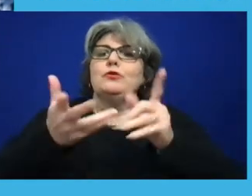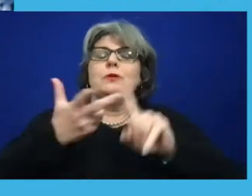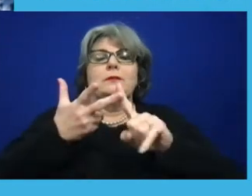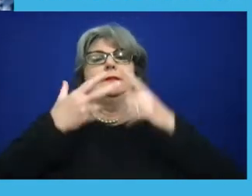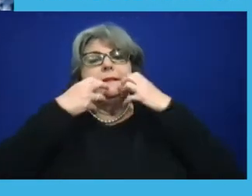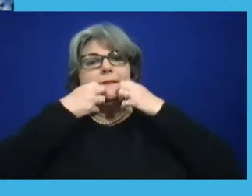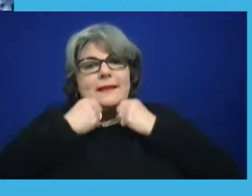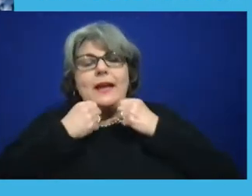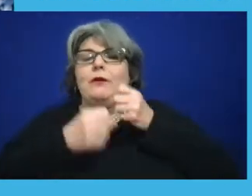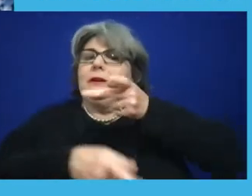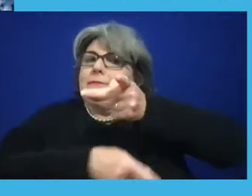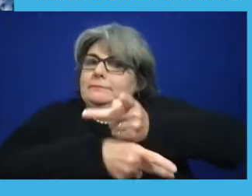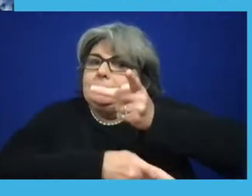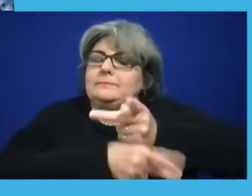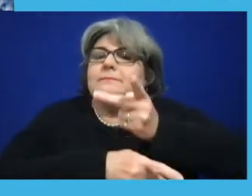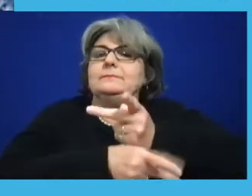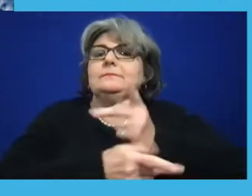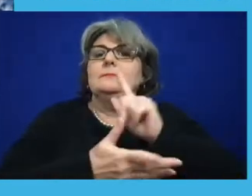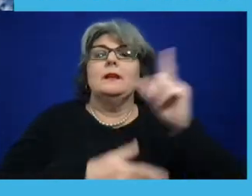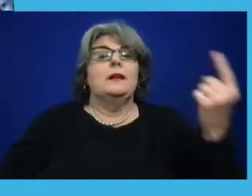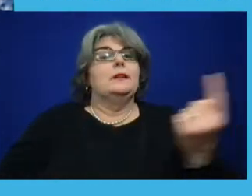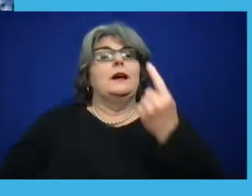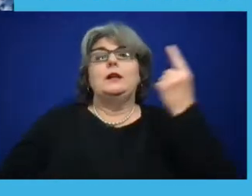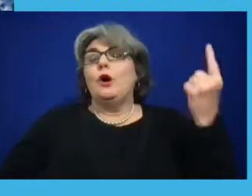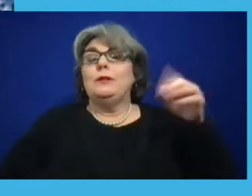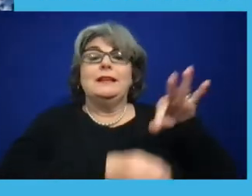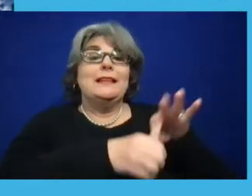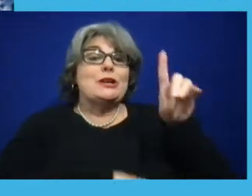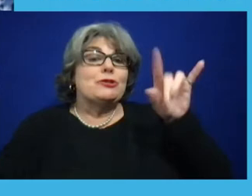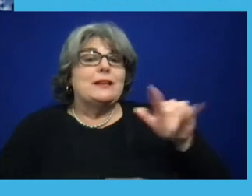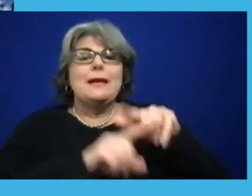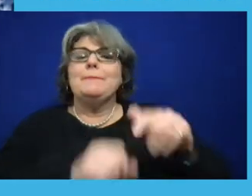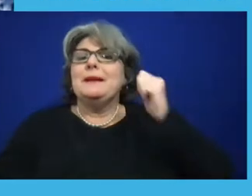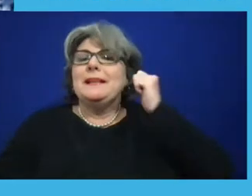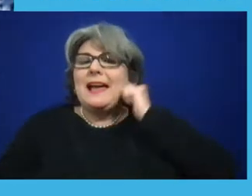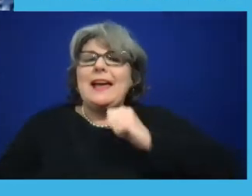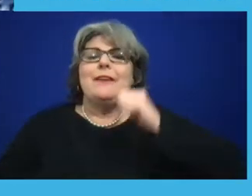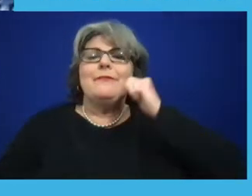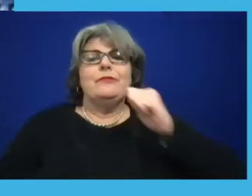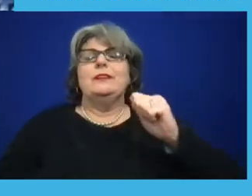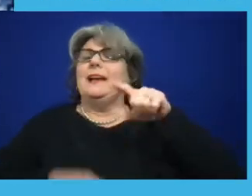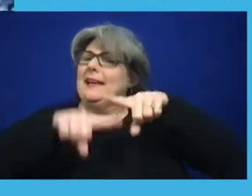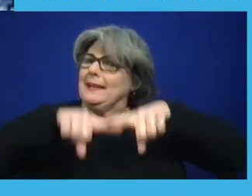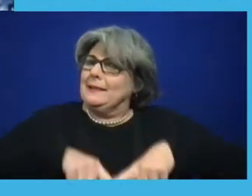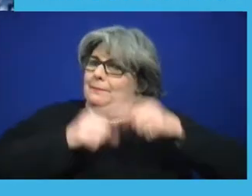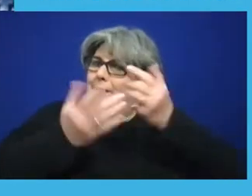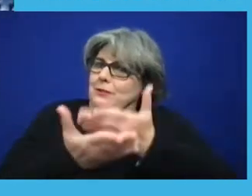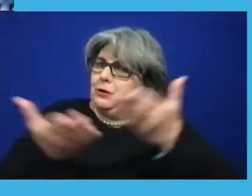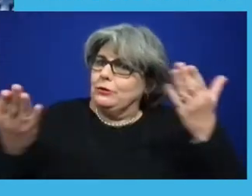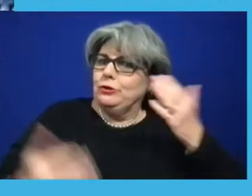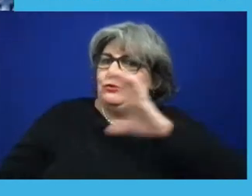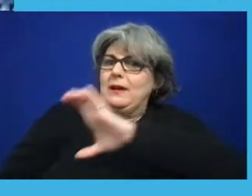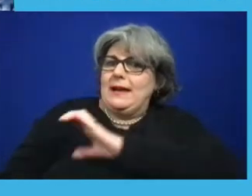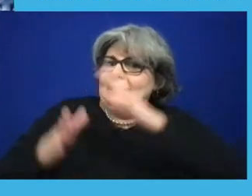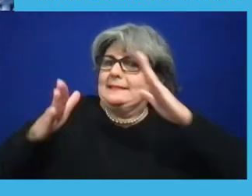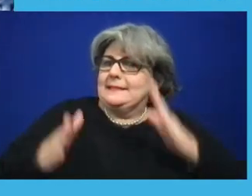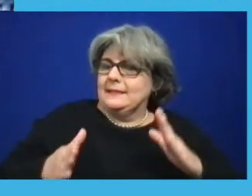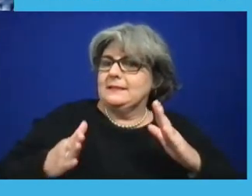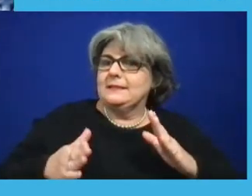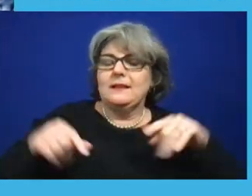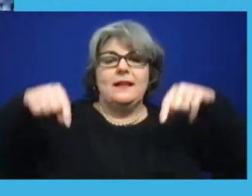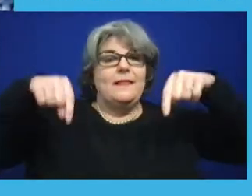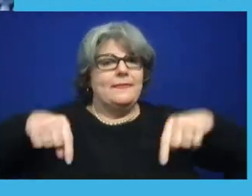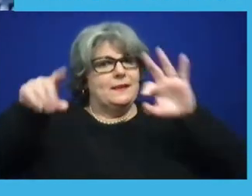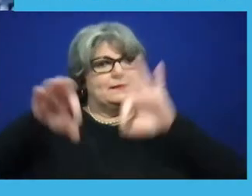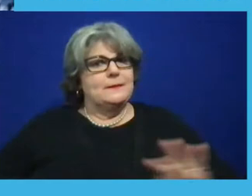working, nurturing, caring for it. Not just on election day, but every day in